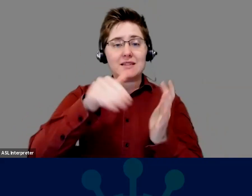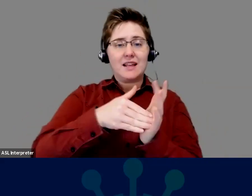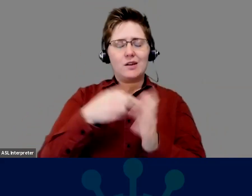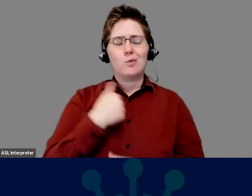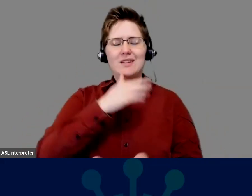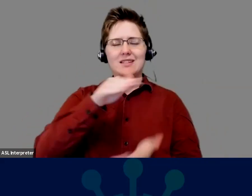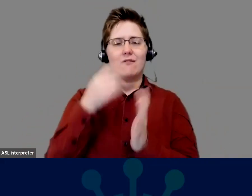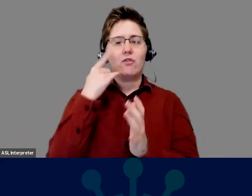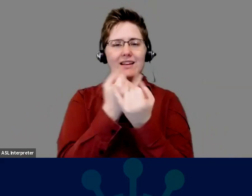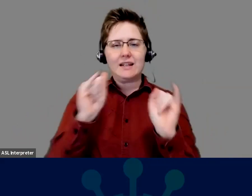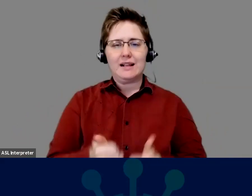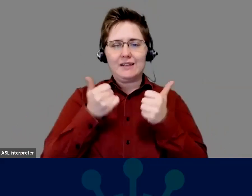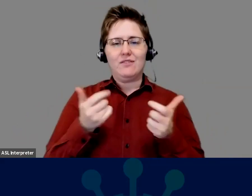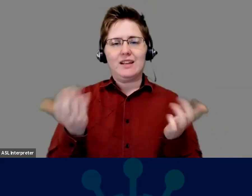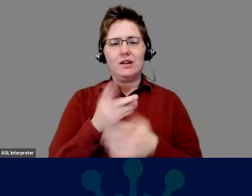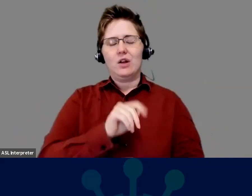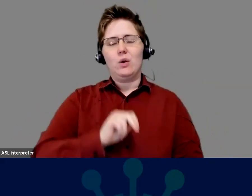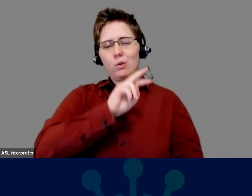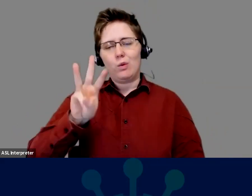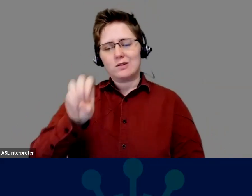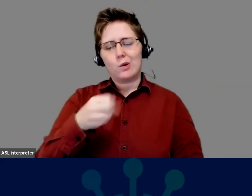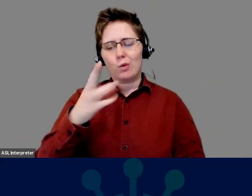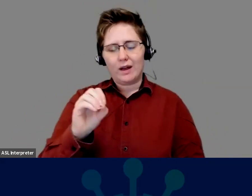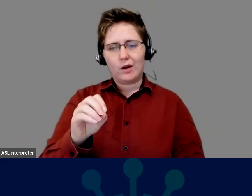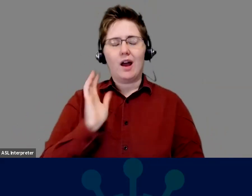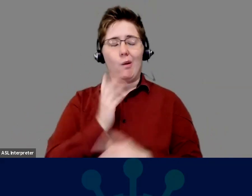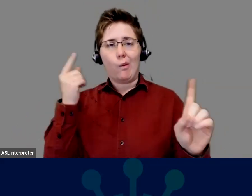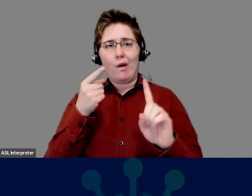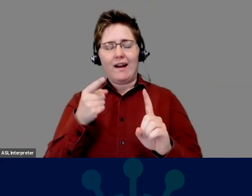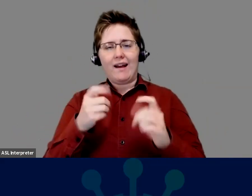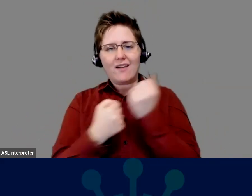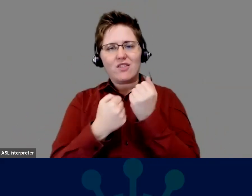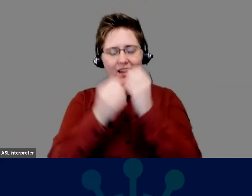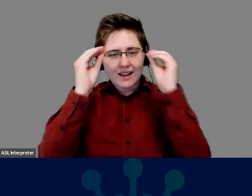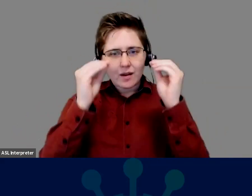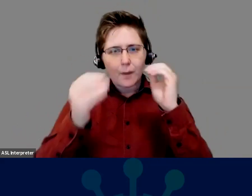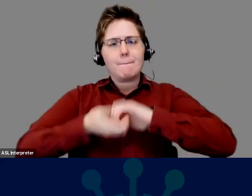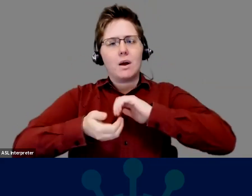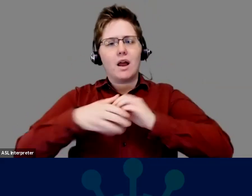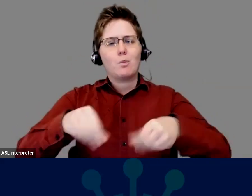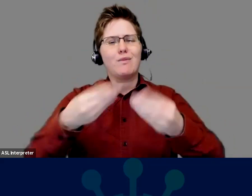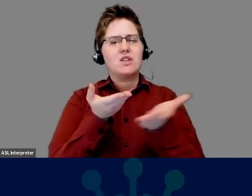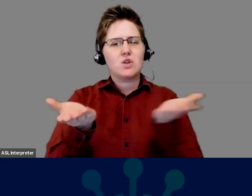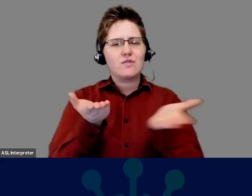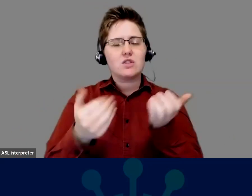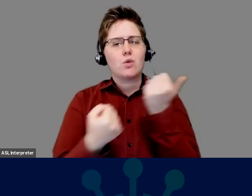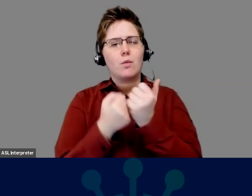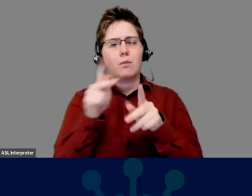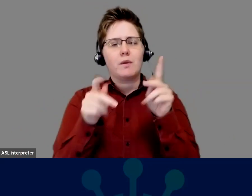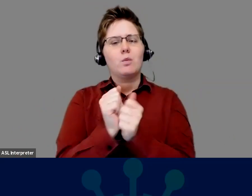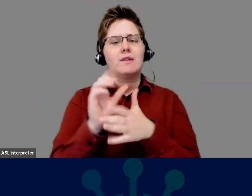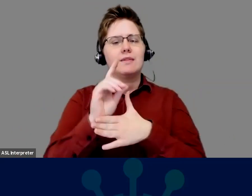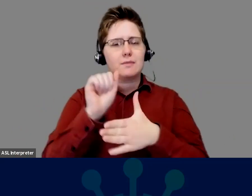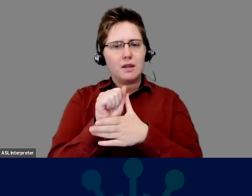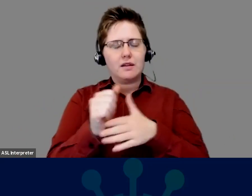for independent living in Northwest Ohio with a mission to advocate, educate, partner, and provide services supporting people with disabilities